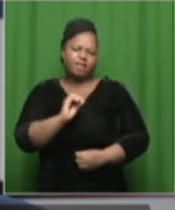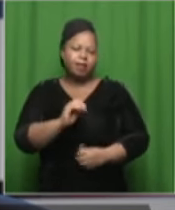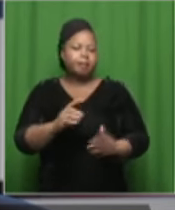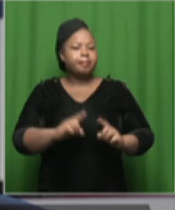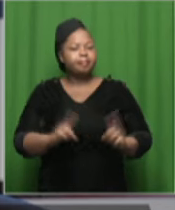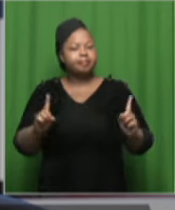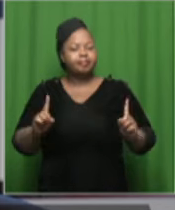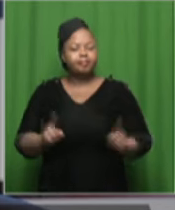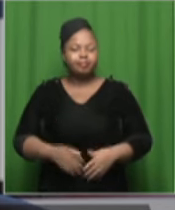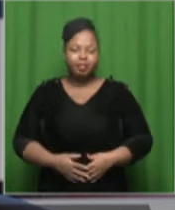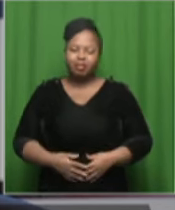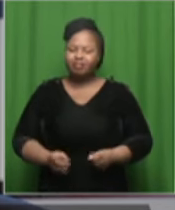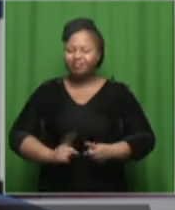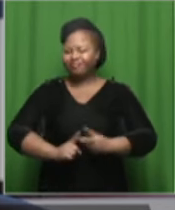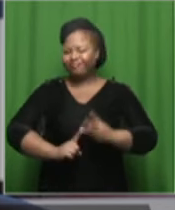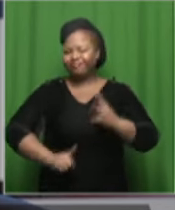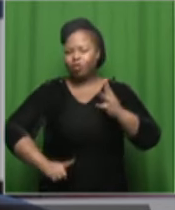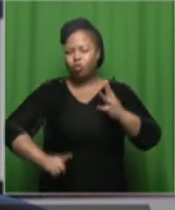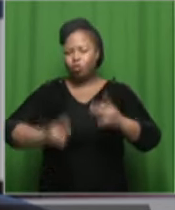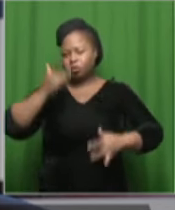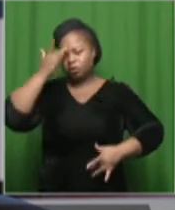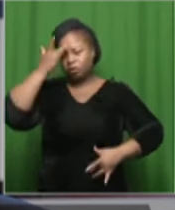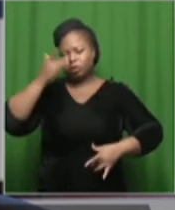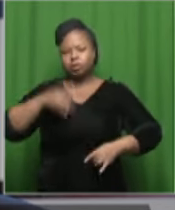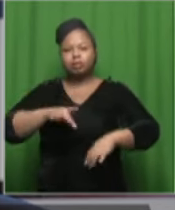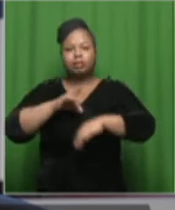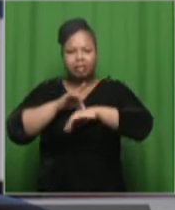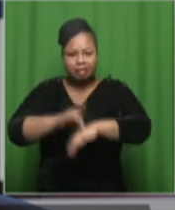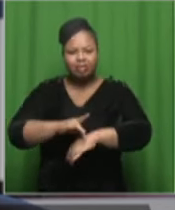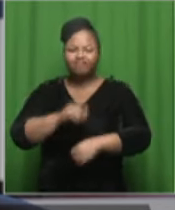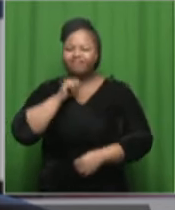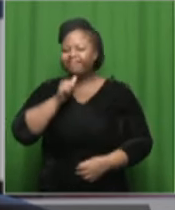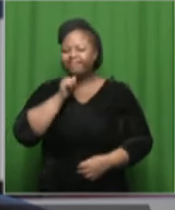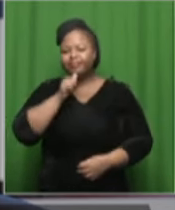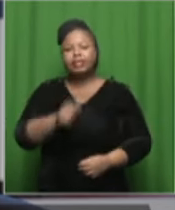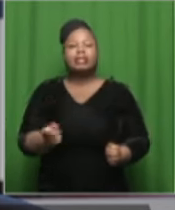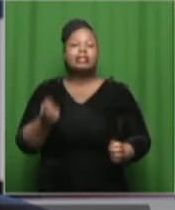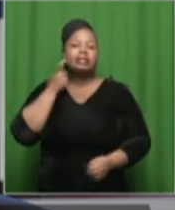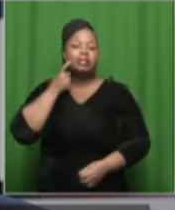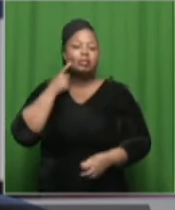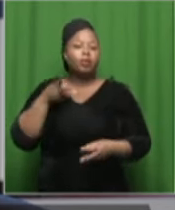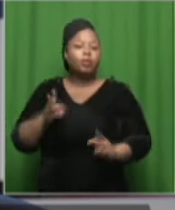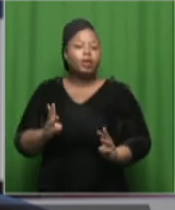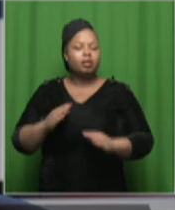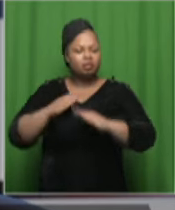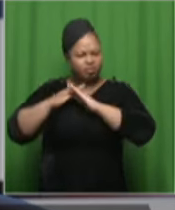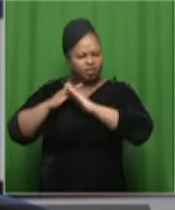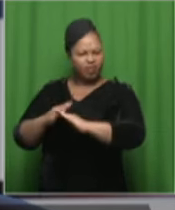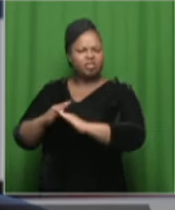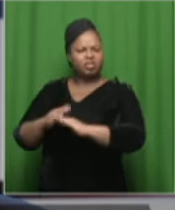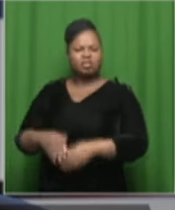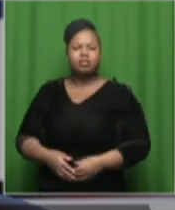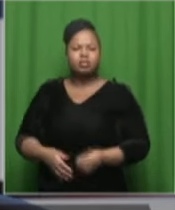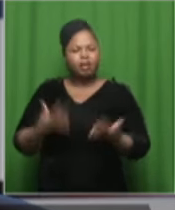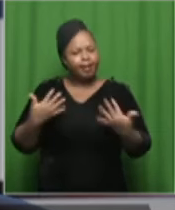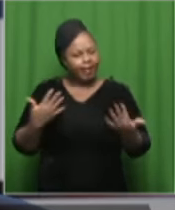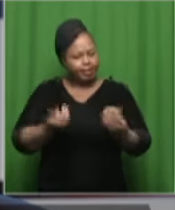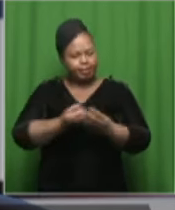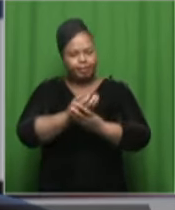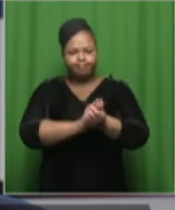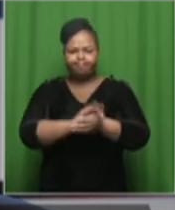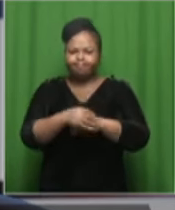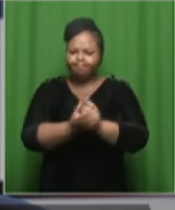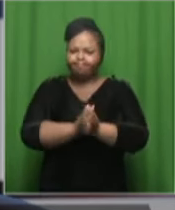important thing with all these infectious diseases is relatively simple preventative measures around good hand hygiene. I mean,